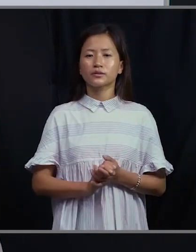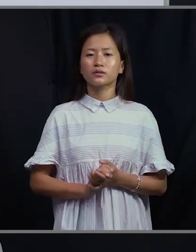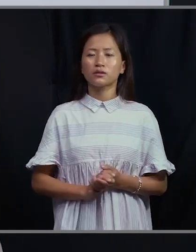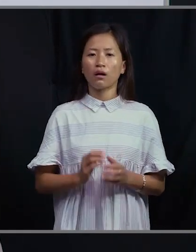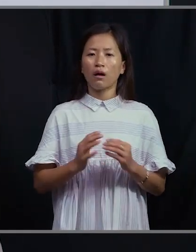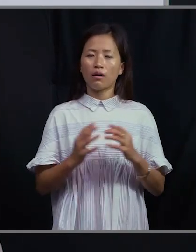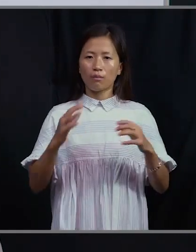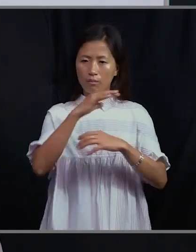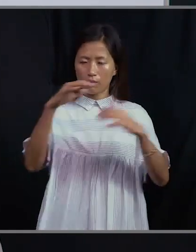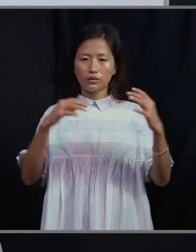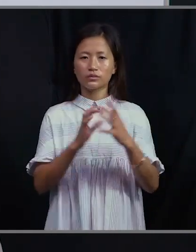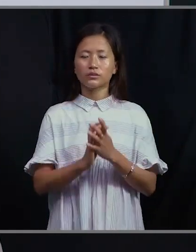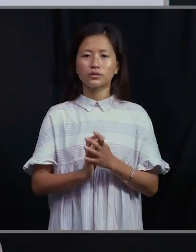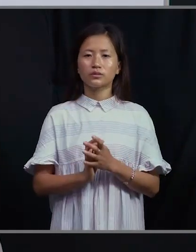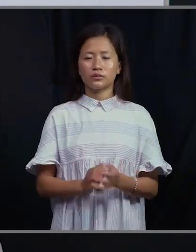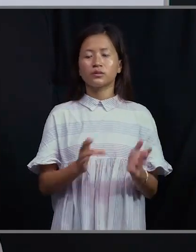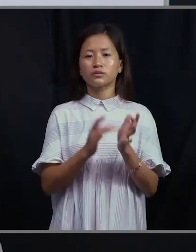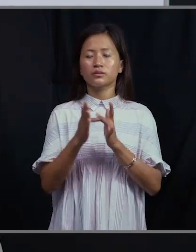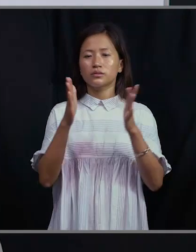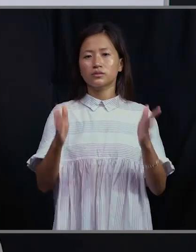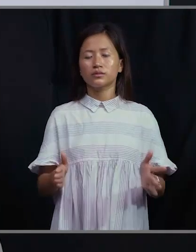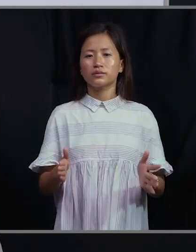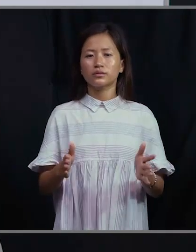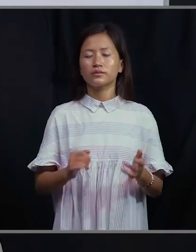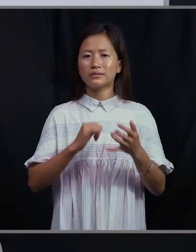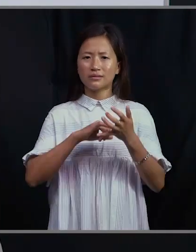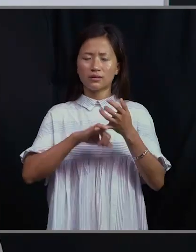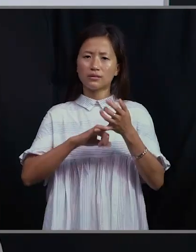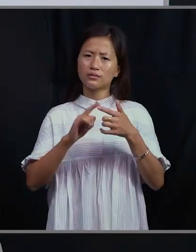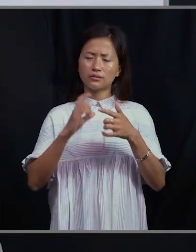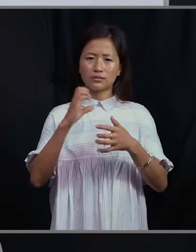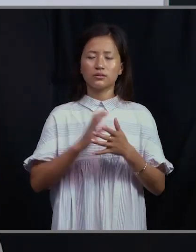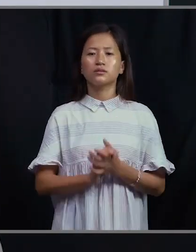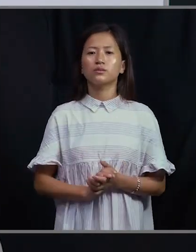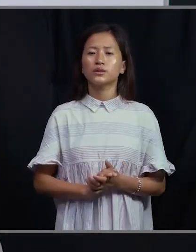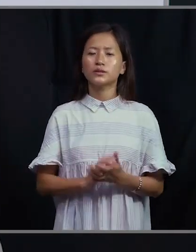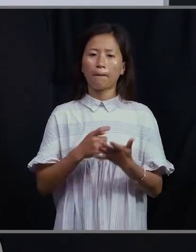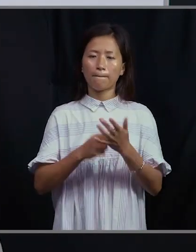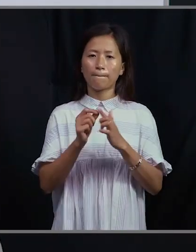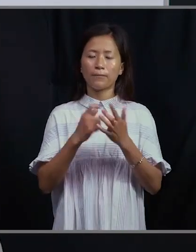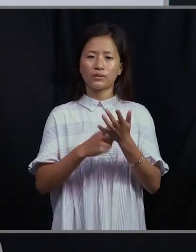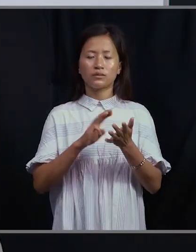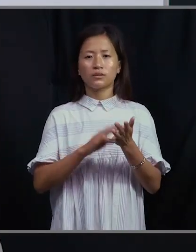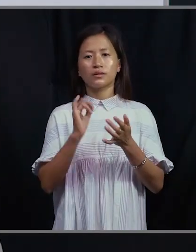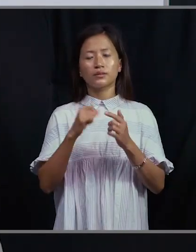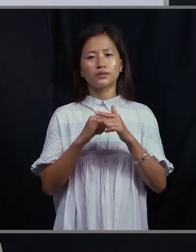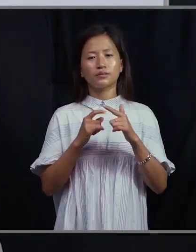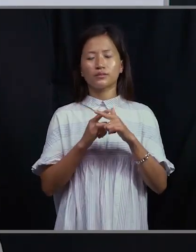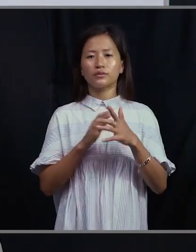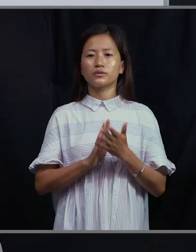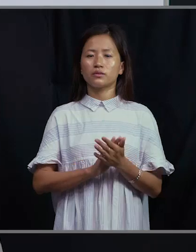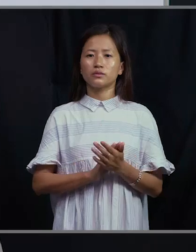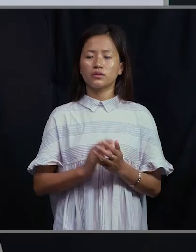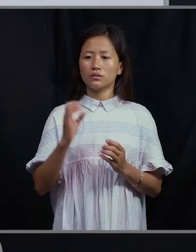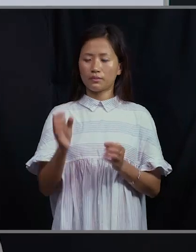the Christians, it may be a sacrament, there are some denominations which permits divorce if the couples are not